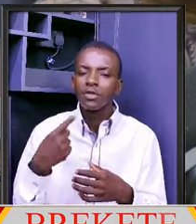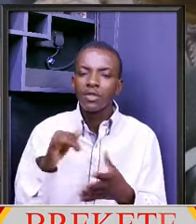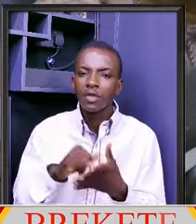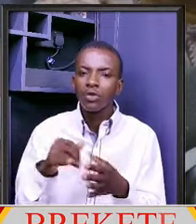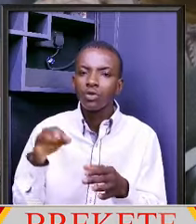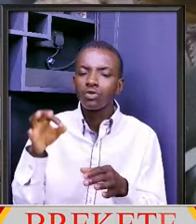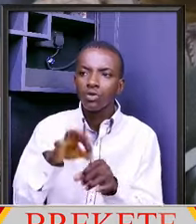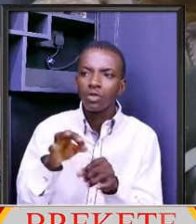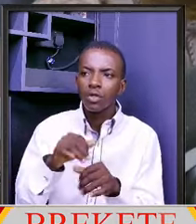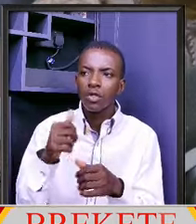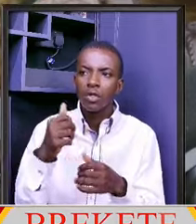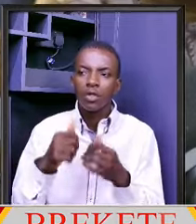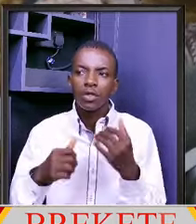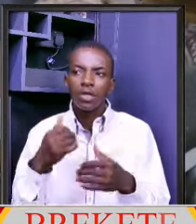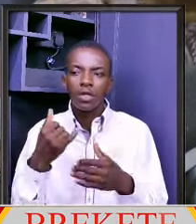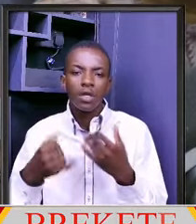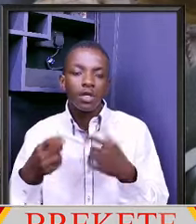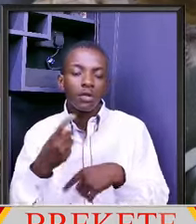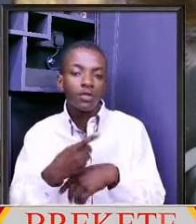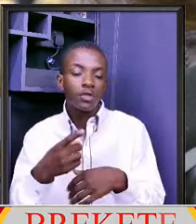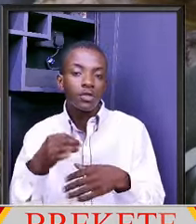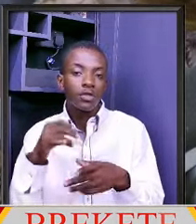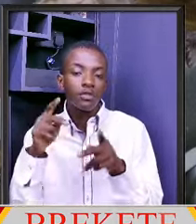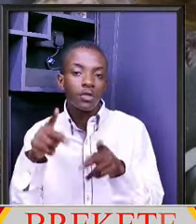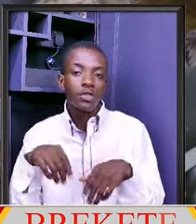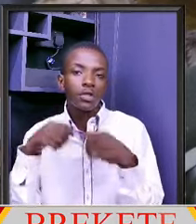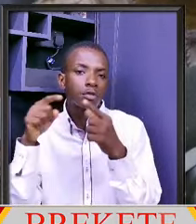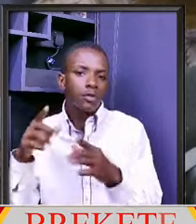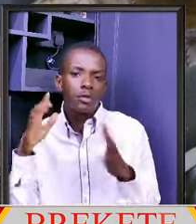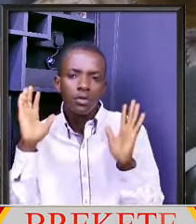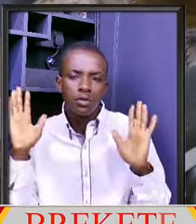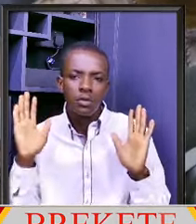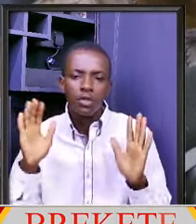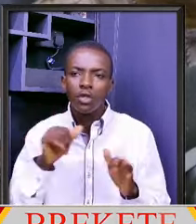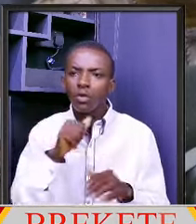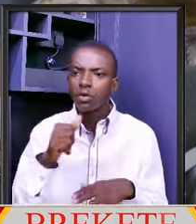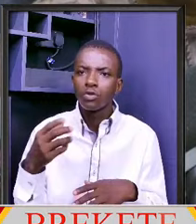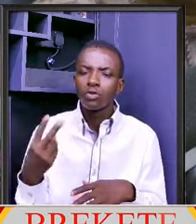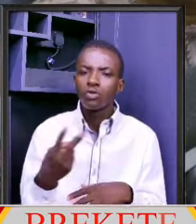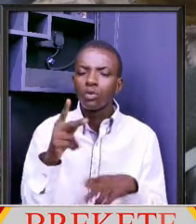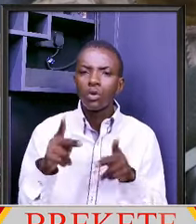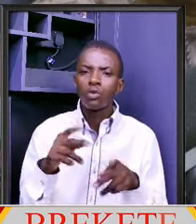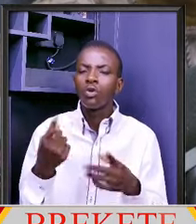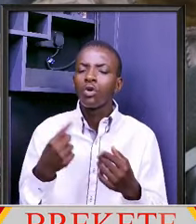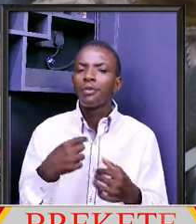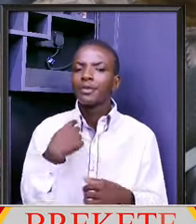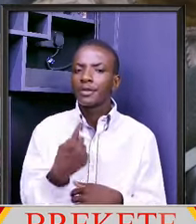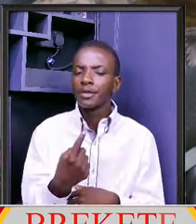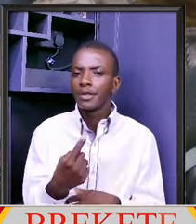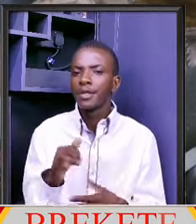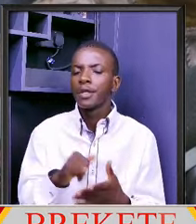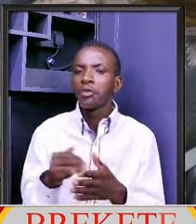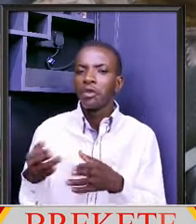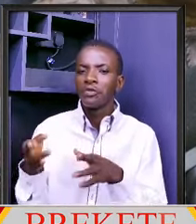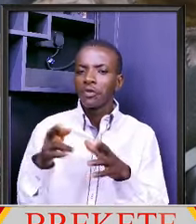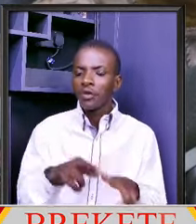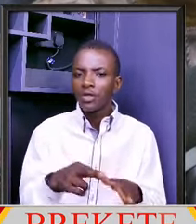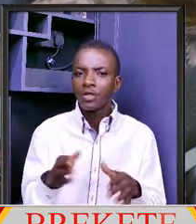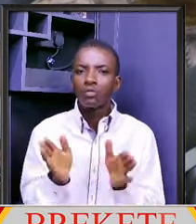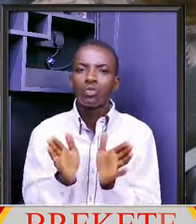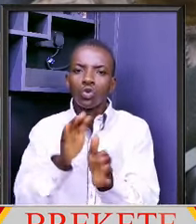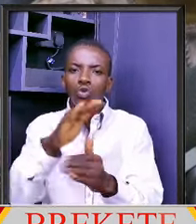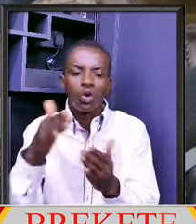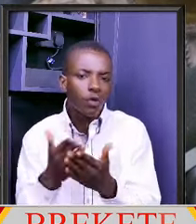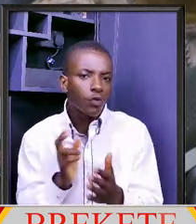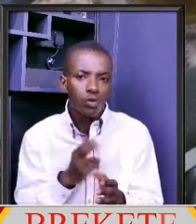we do nomination. At the end of the day, we say this is the person going. That's all. Stand. But not that full people come and say, we have already push all